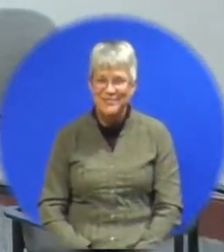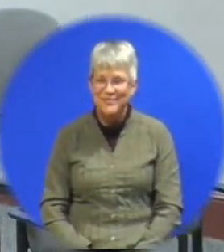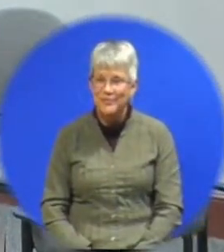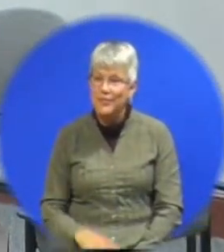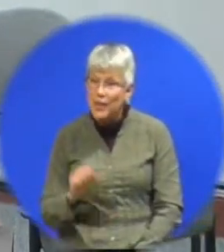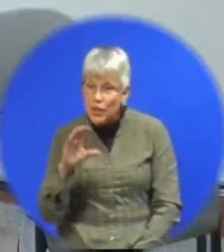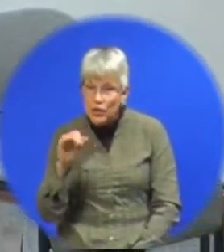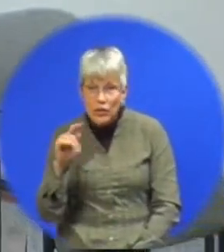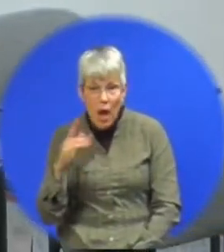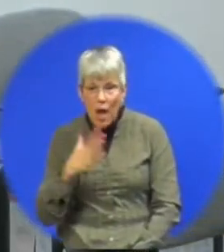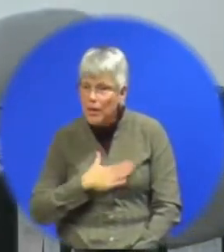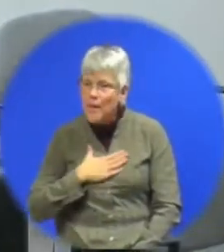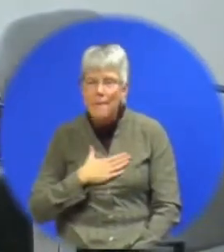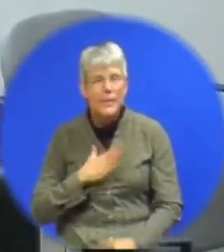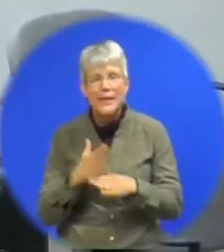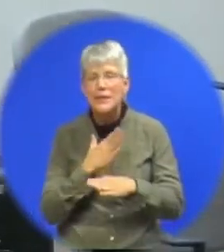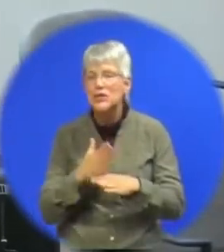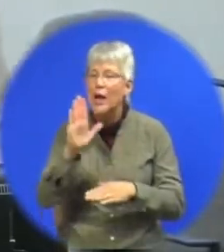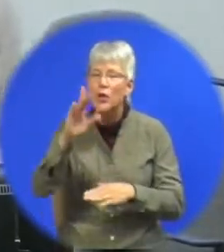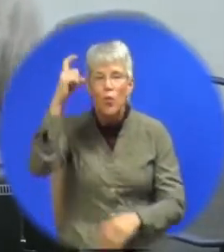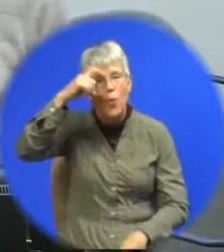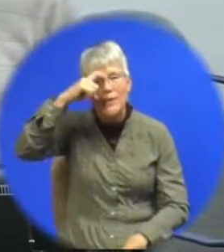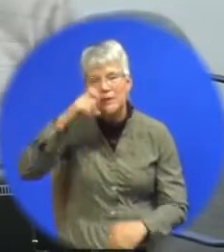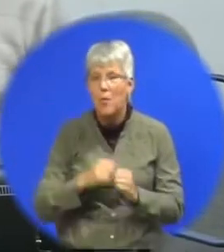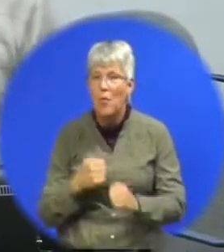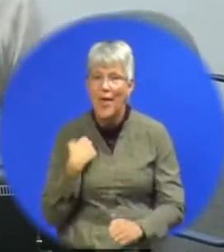Scott, please share some wisdom with us.